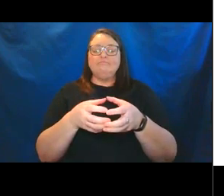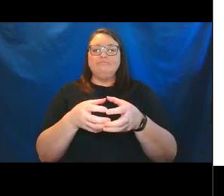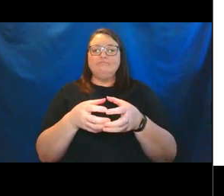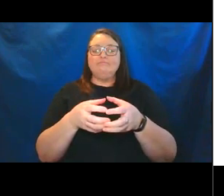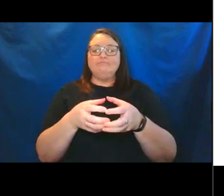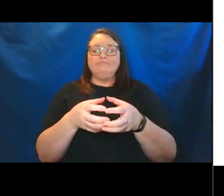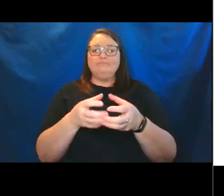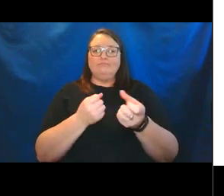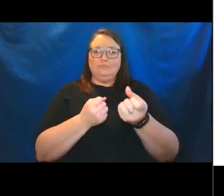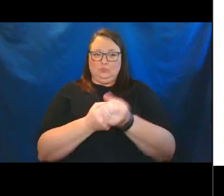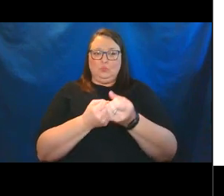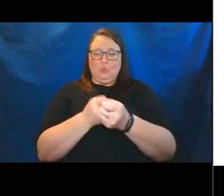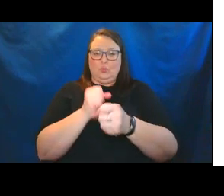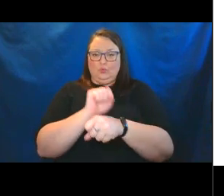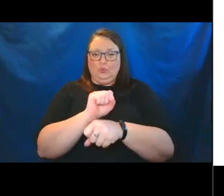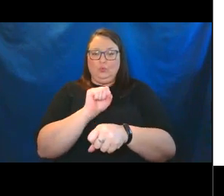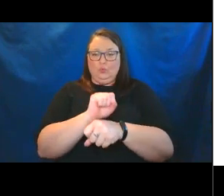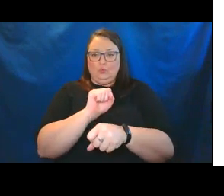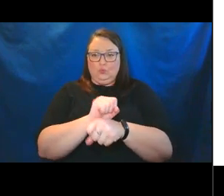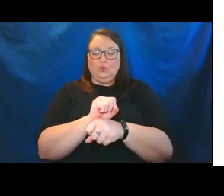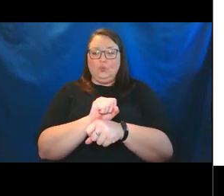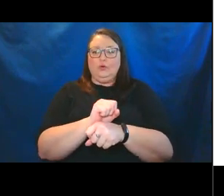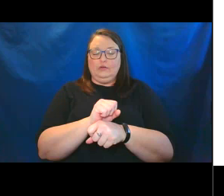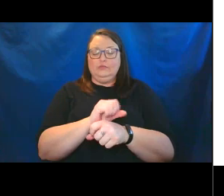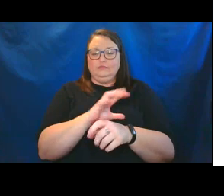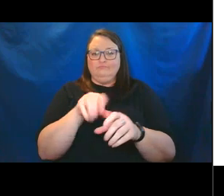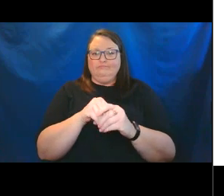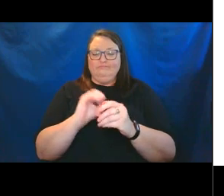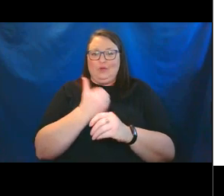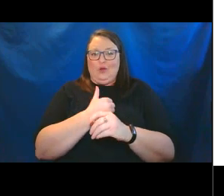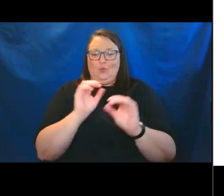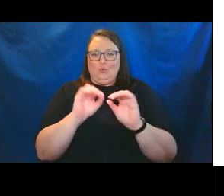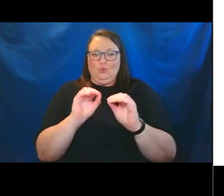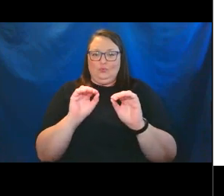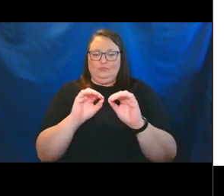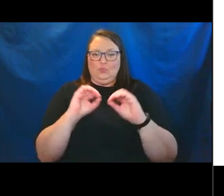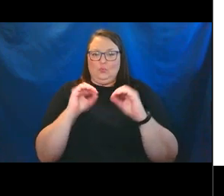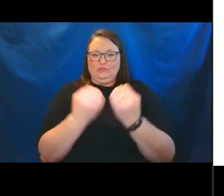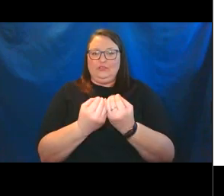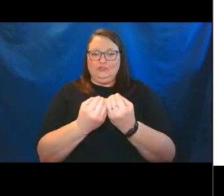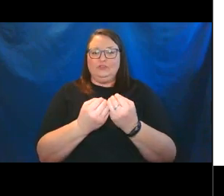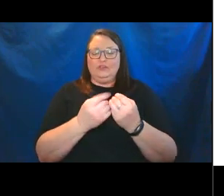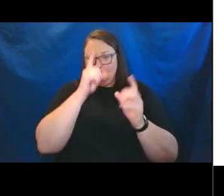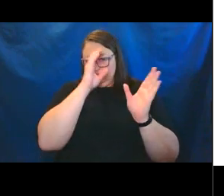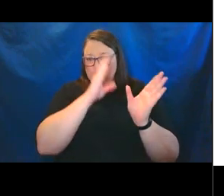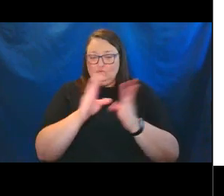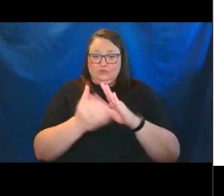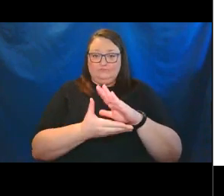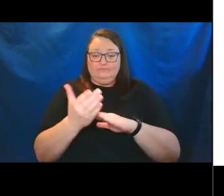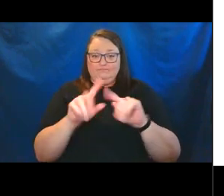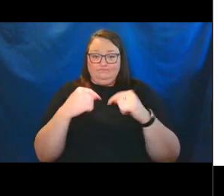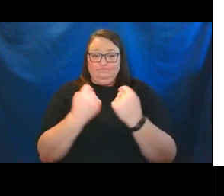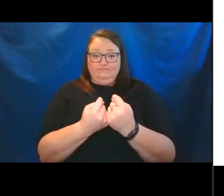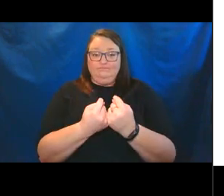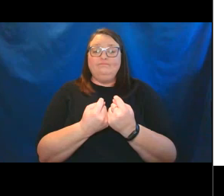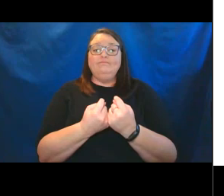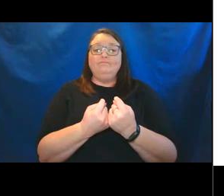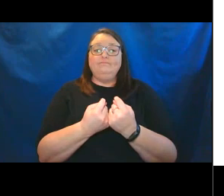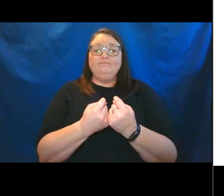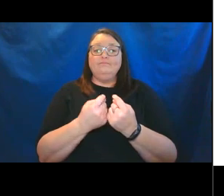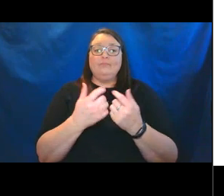supporting the work of the backbone organization. We have on the strategy and operation team our Chief Worker